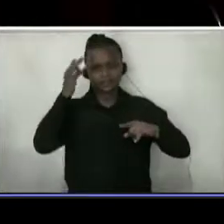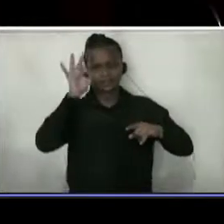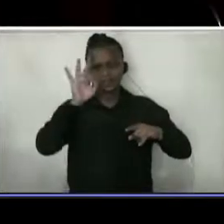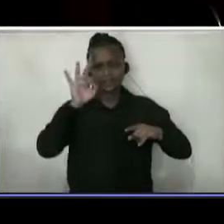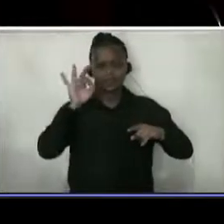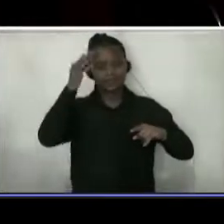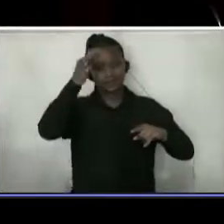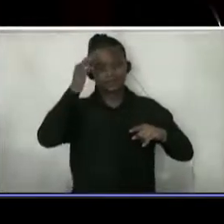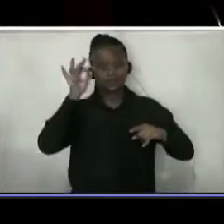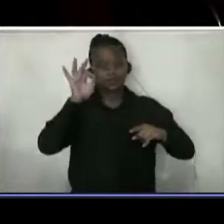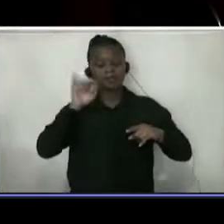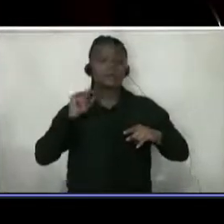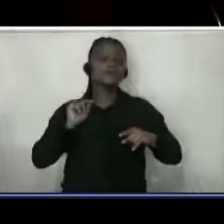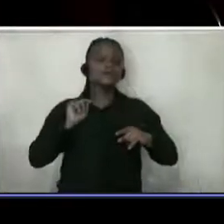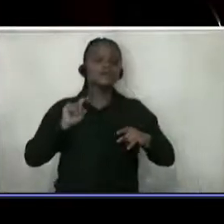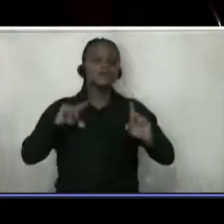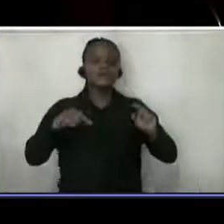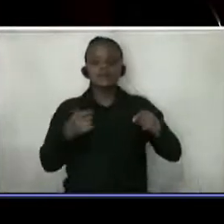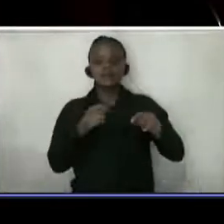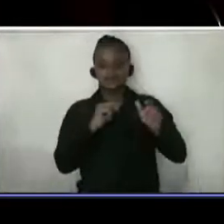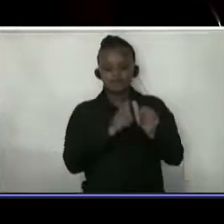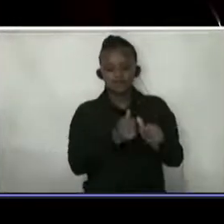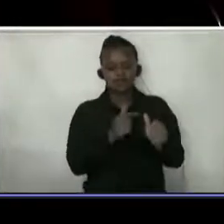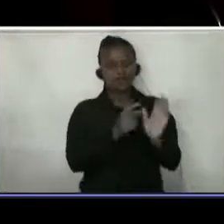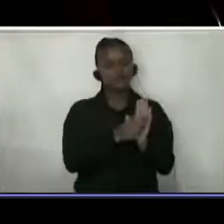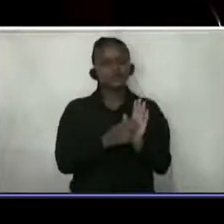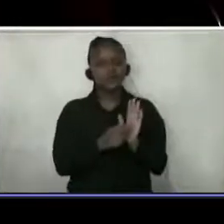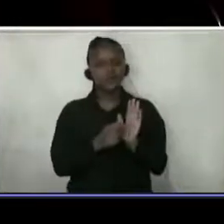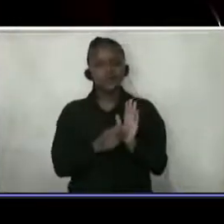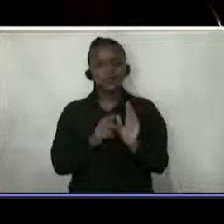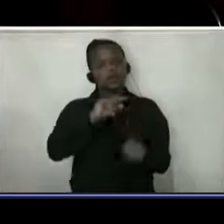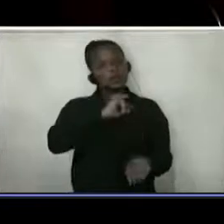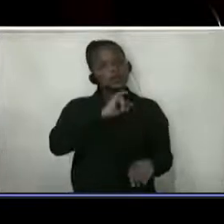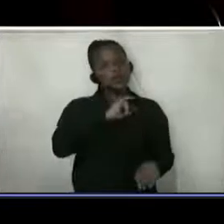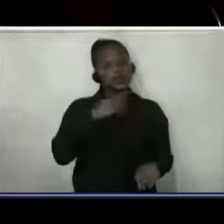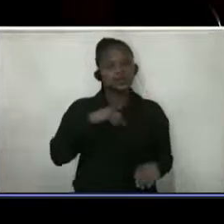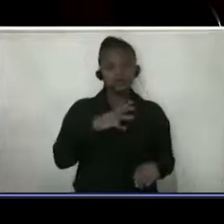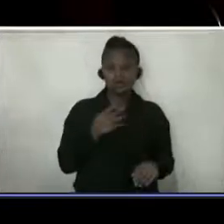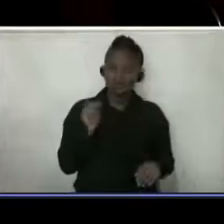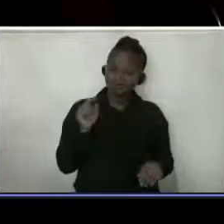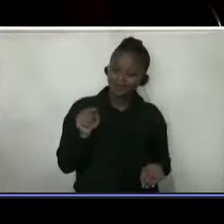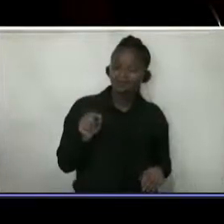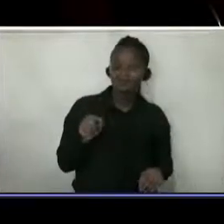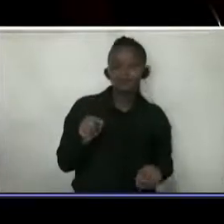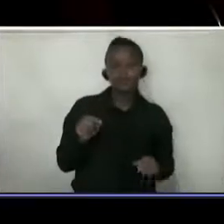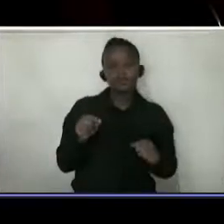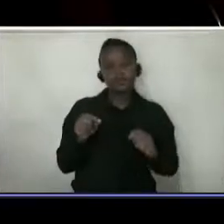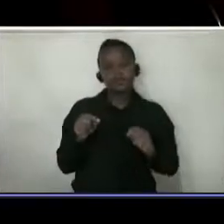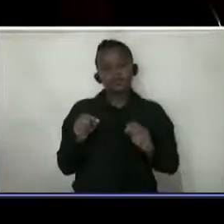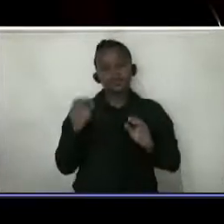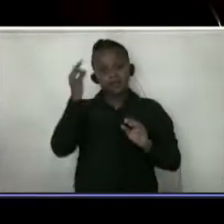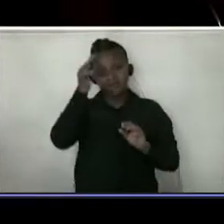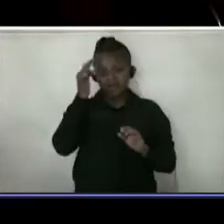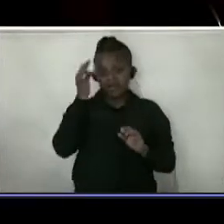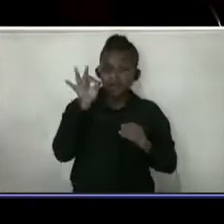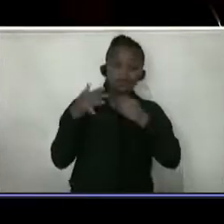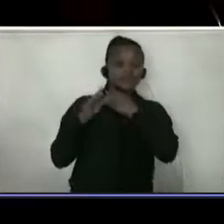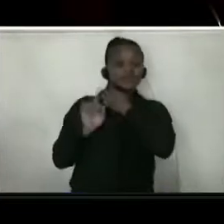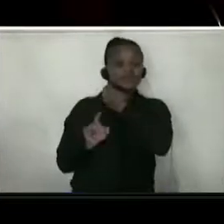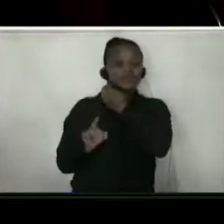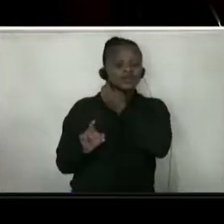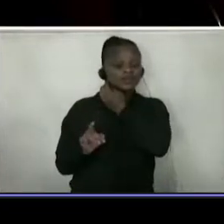have unscrupulous and unprincipled political parties who are here only for positions and for money and not to